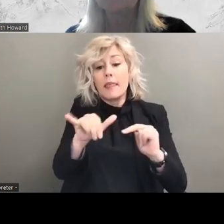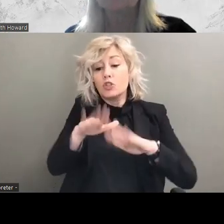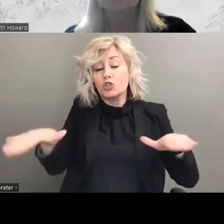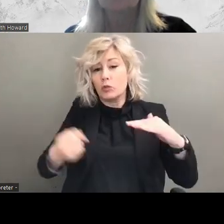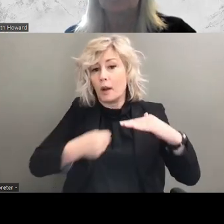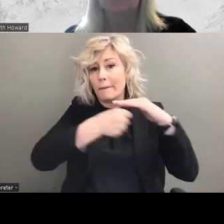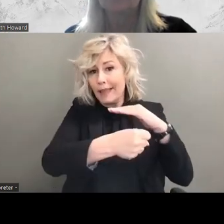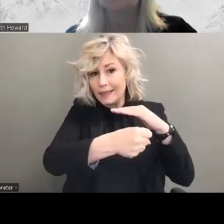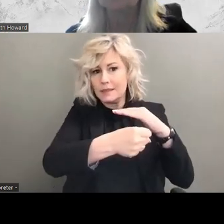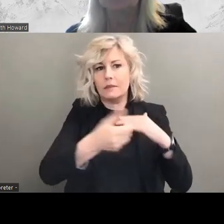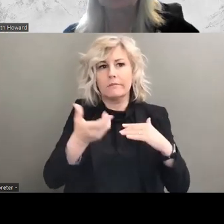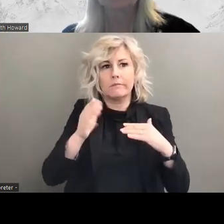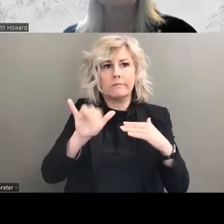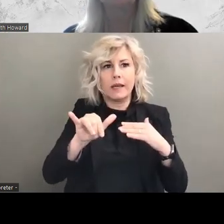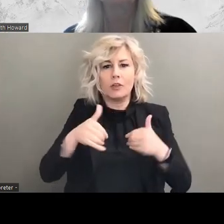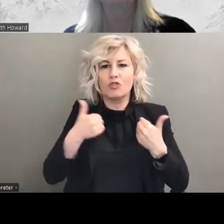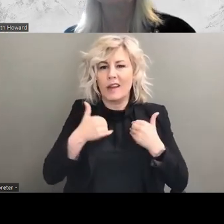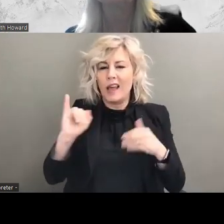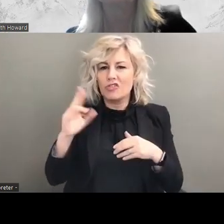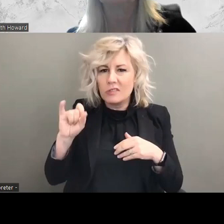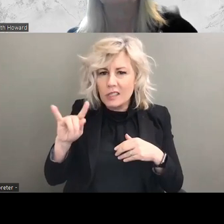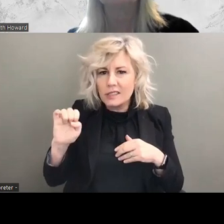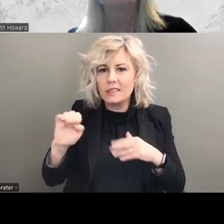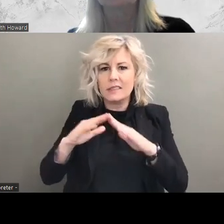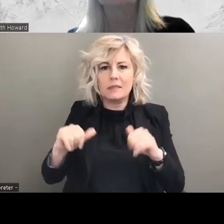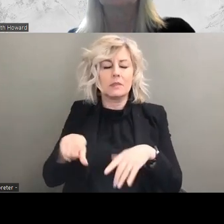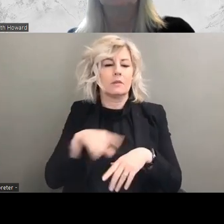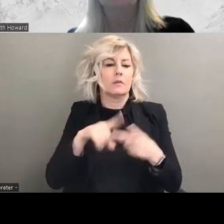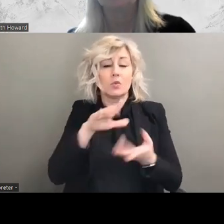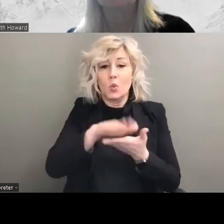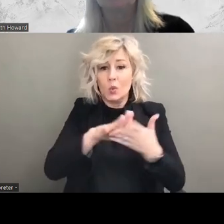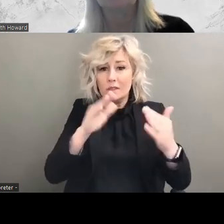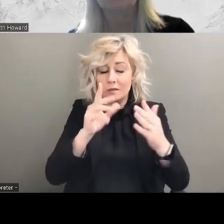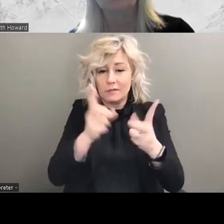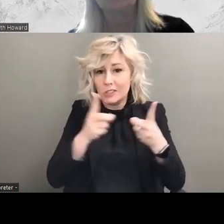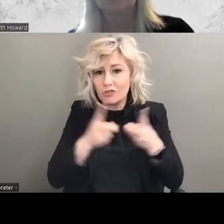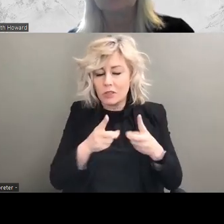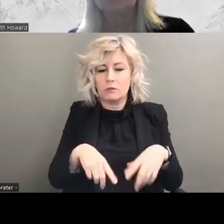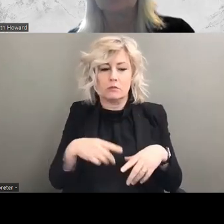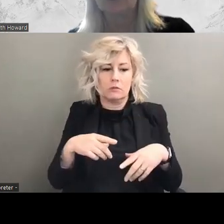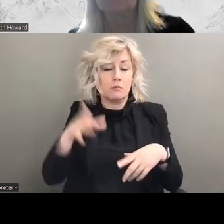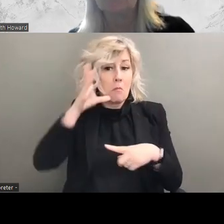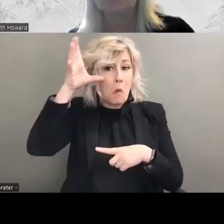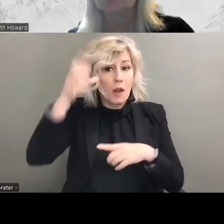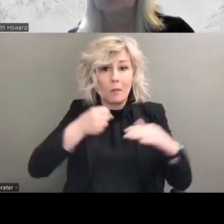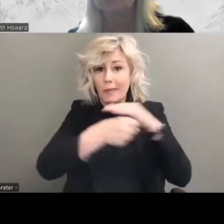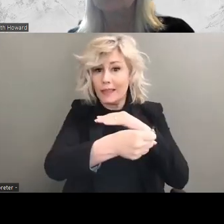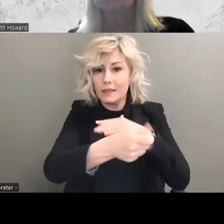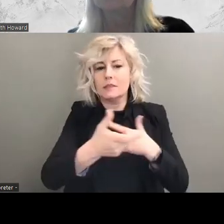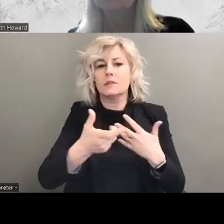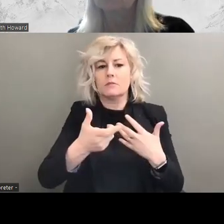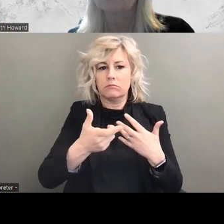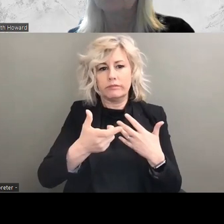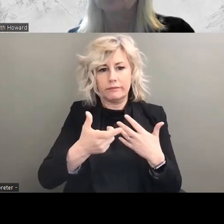in by juvenile justice entities, school districts, by parental placement, usually